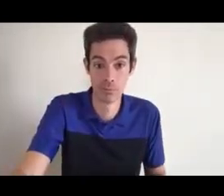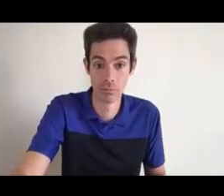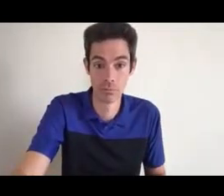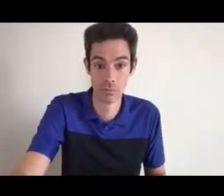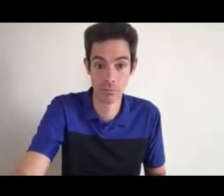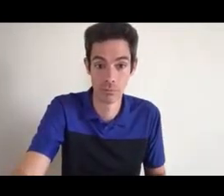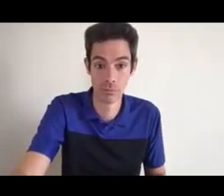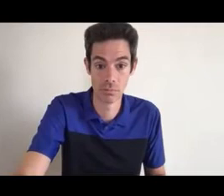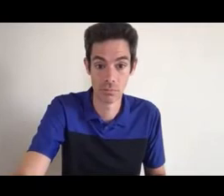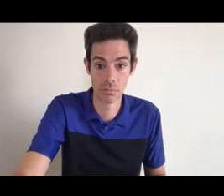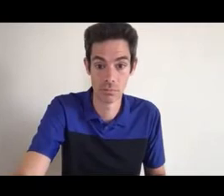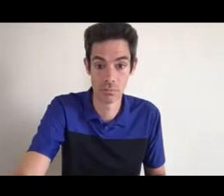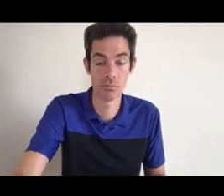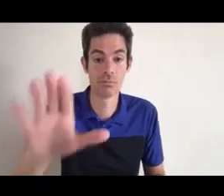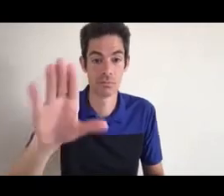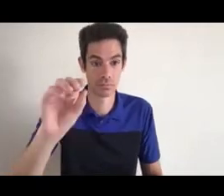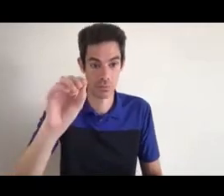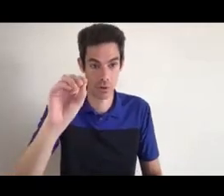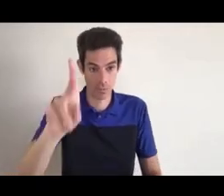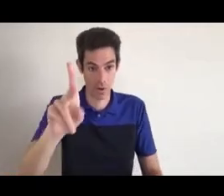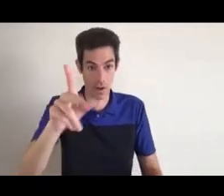chat.